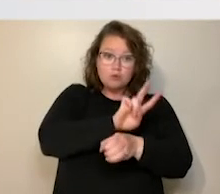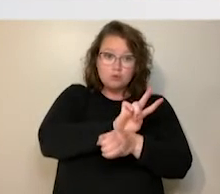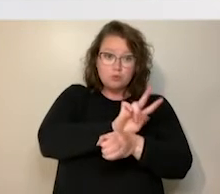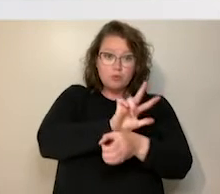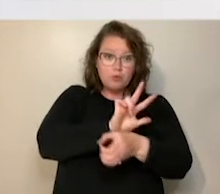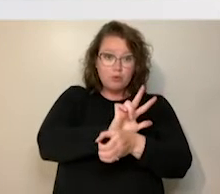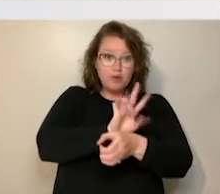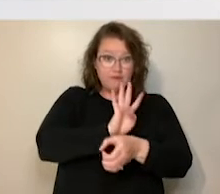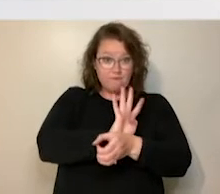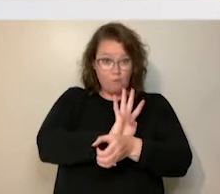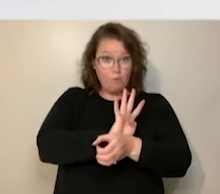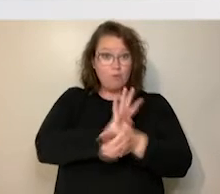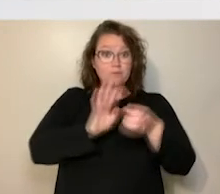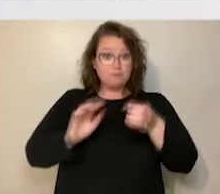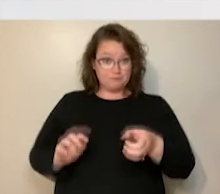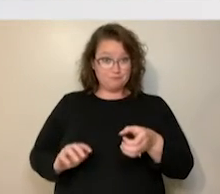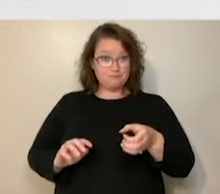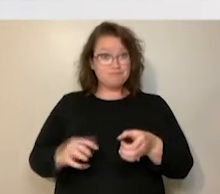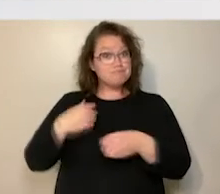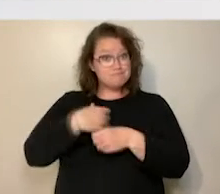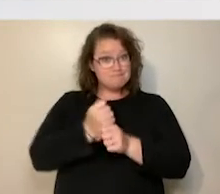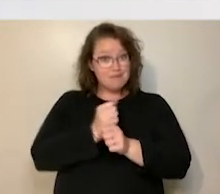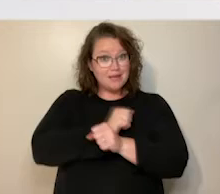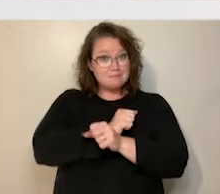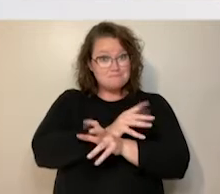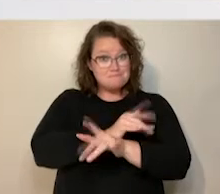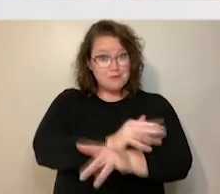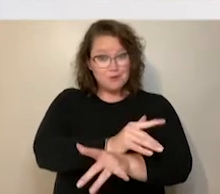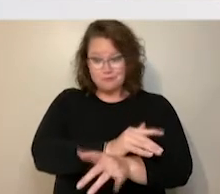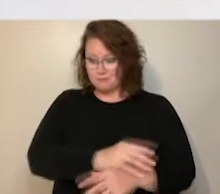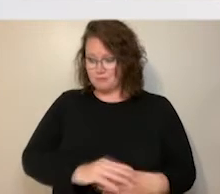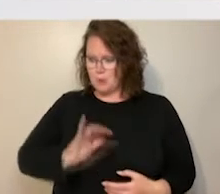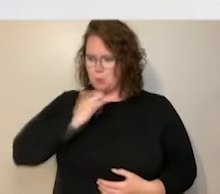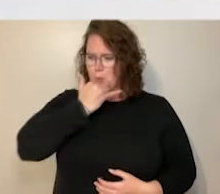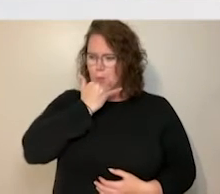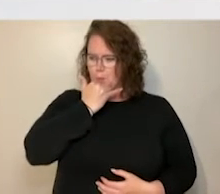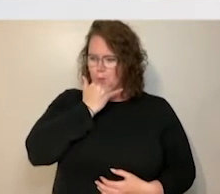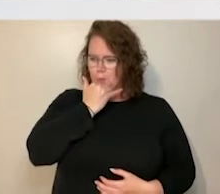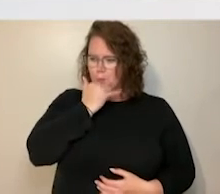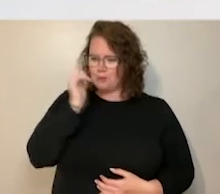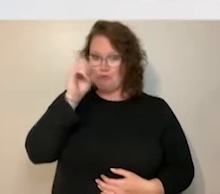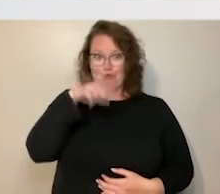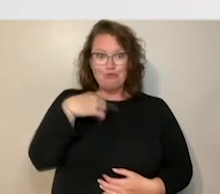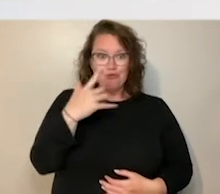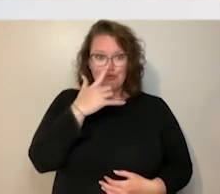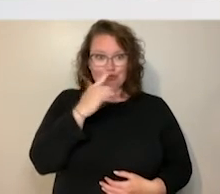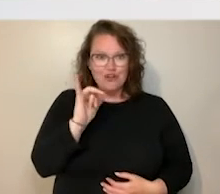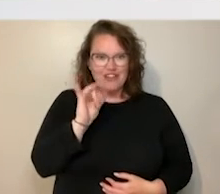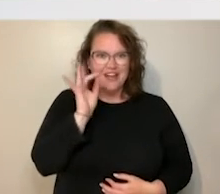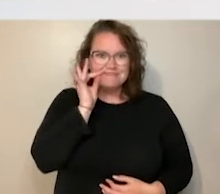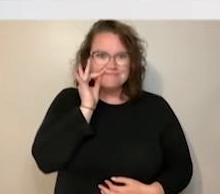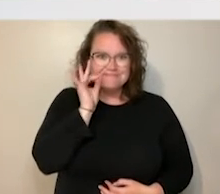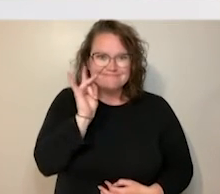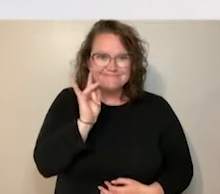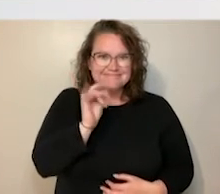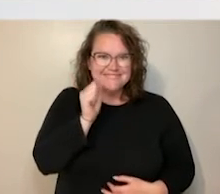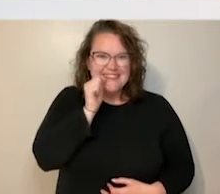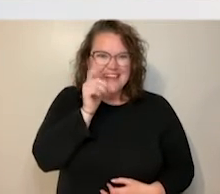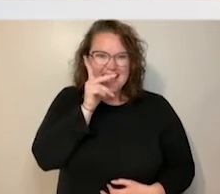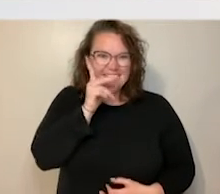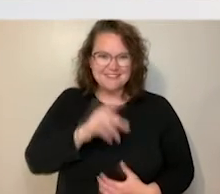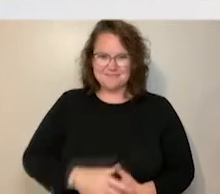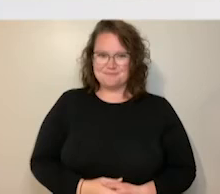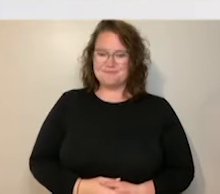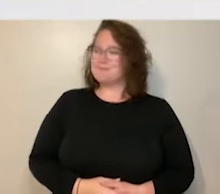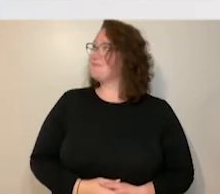and 4 on this side. This is already, whoops, this is already looking like a delicious snack.